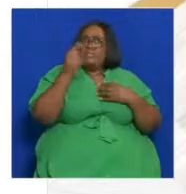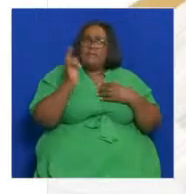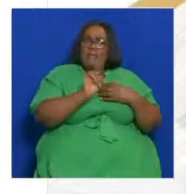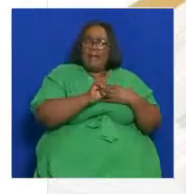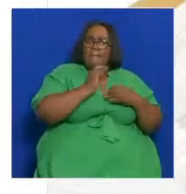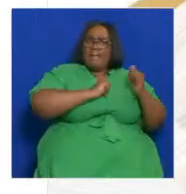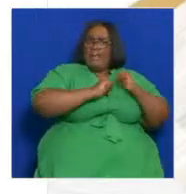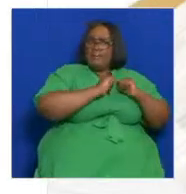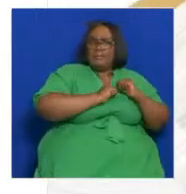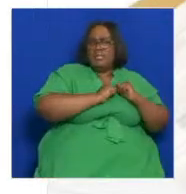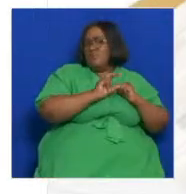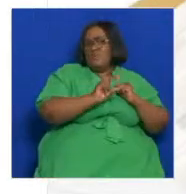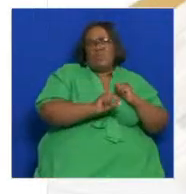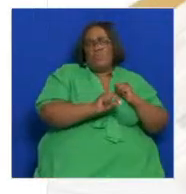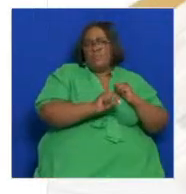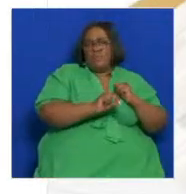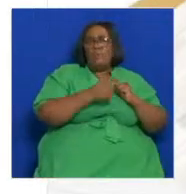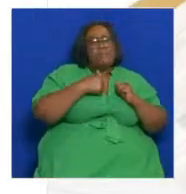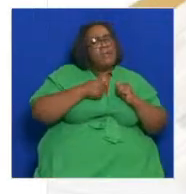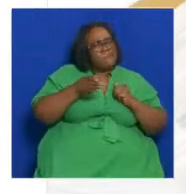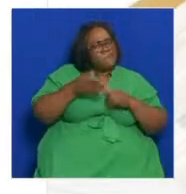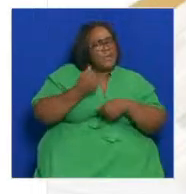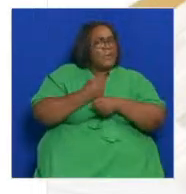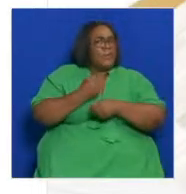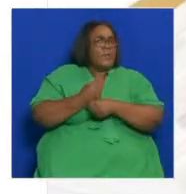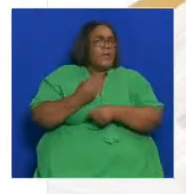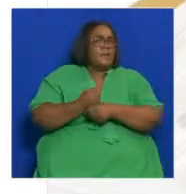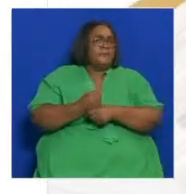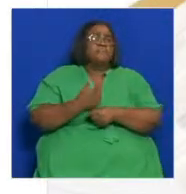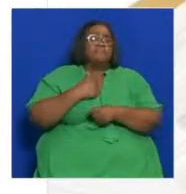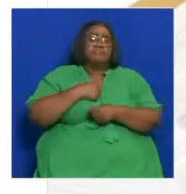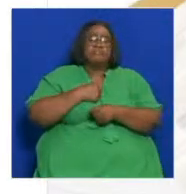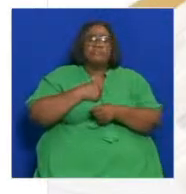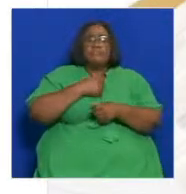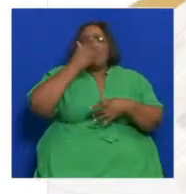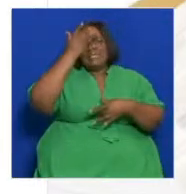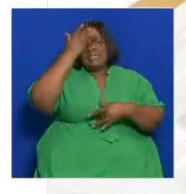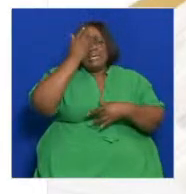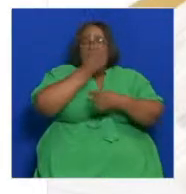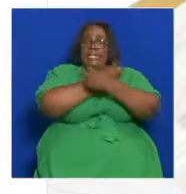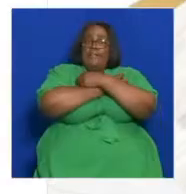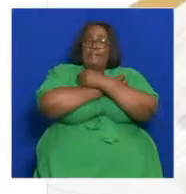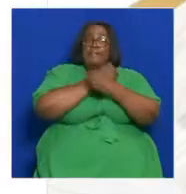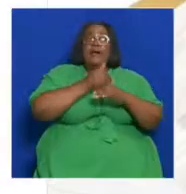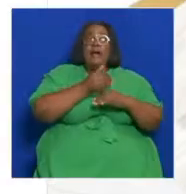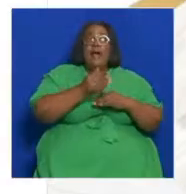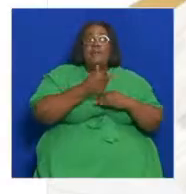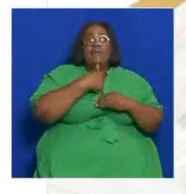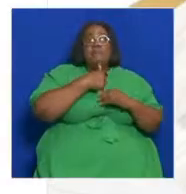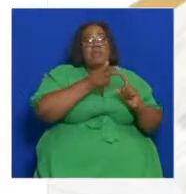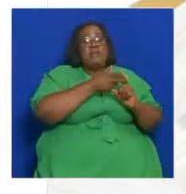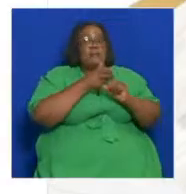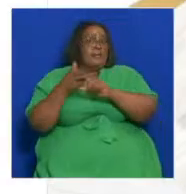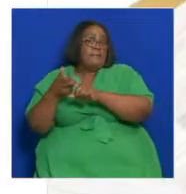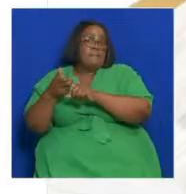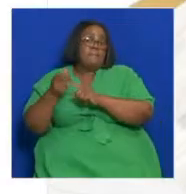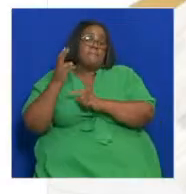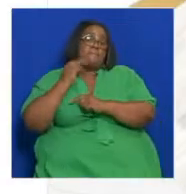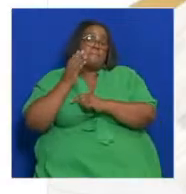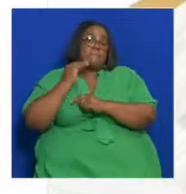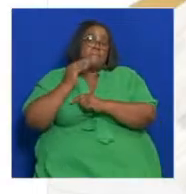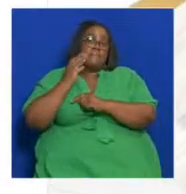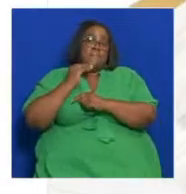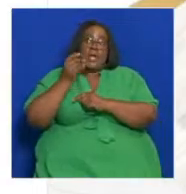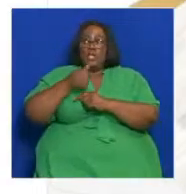leave on the 10th of November after I was kidnapped. Then Chief Perumal was appointed to act